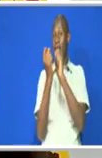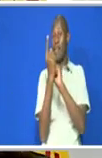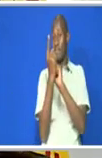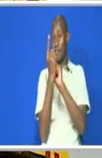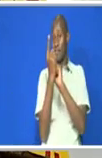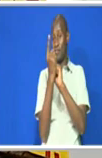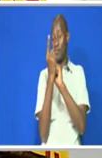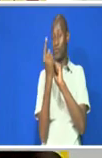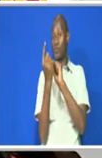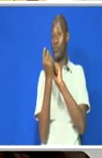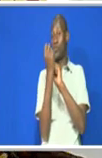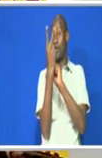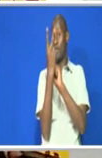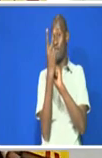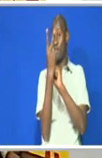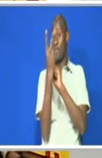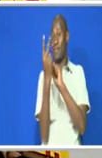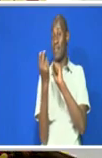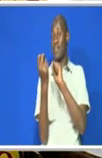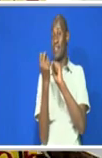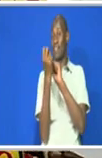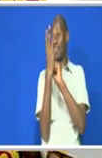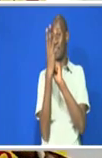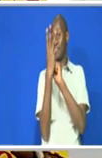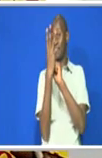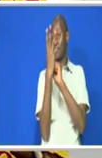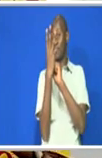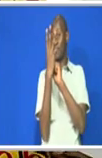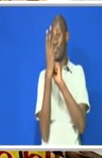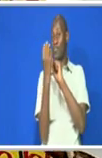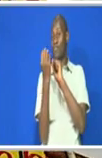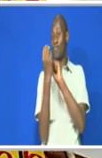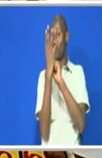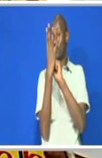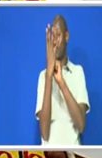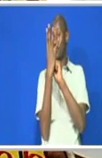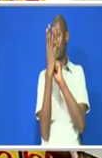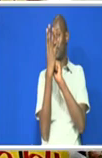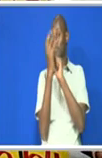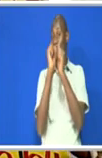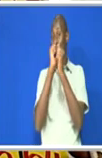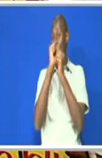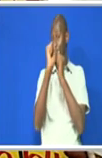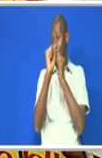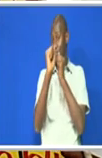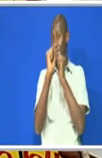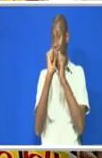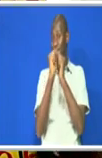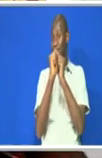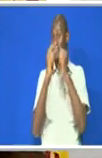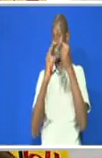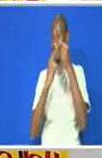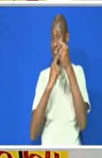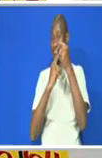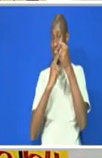11, 12, 13, 14, 15,